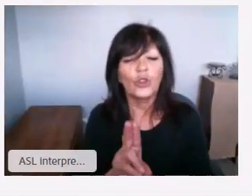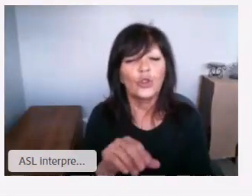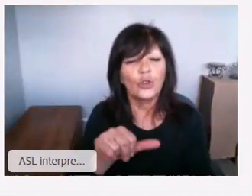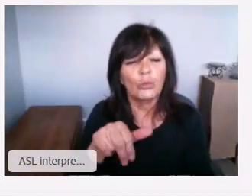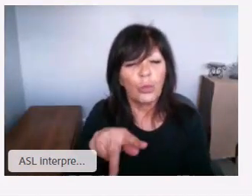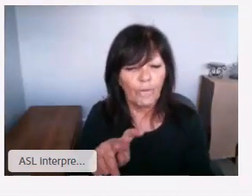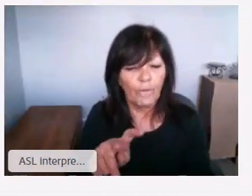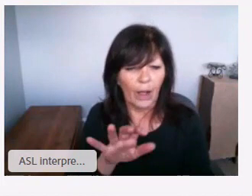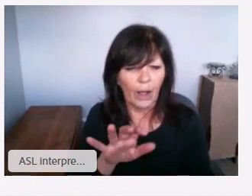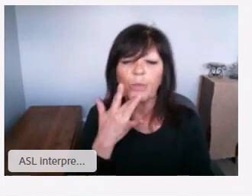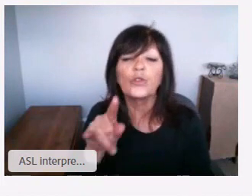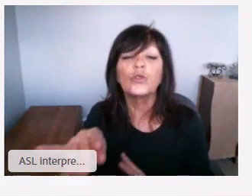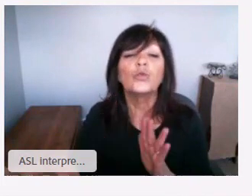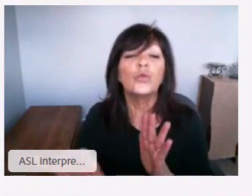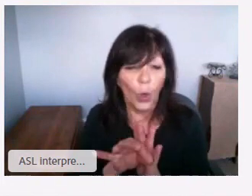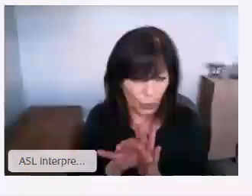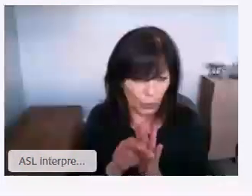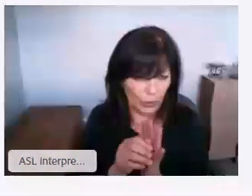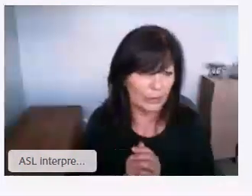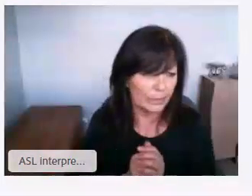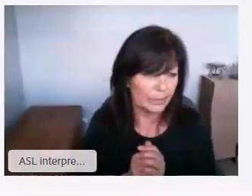preferences that you choose as a traveler.